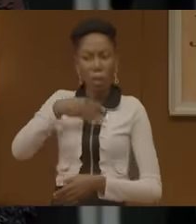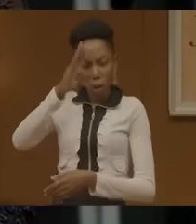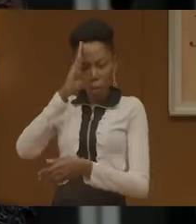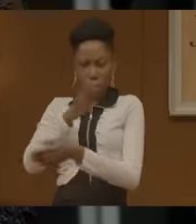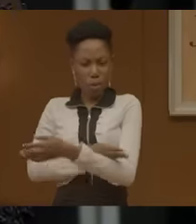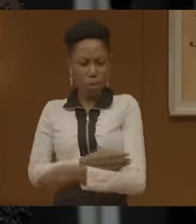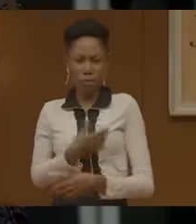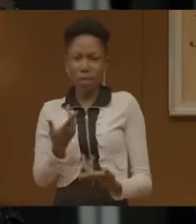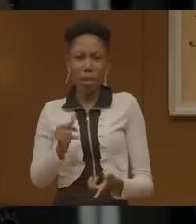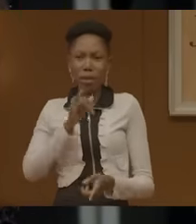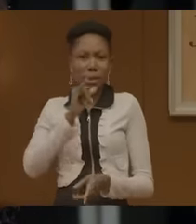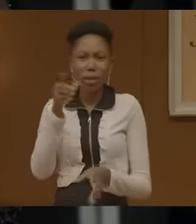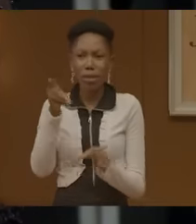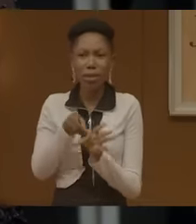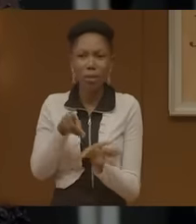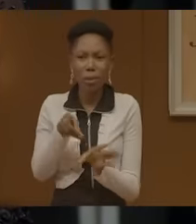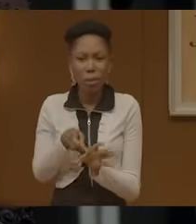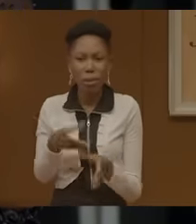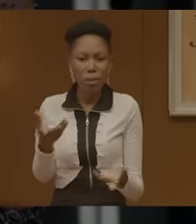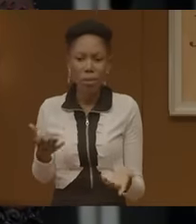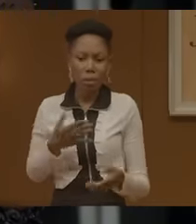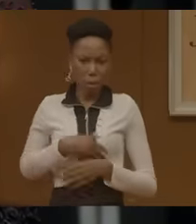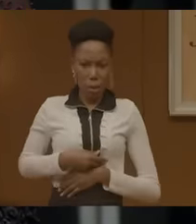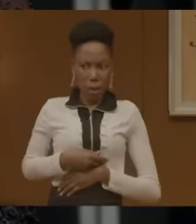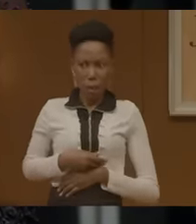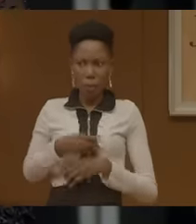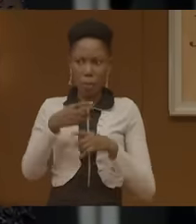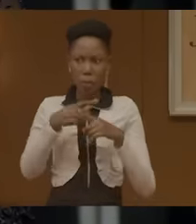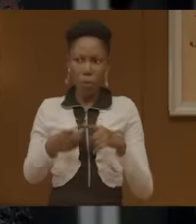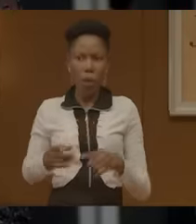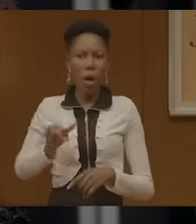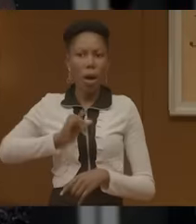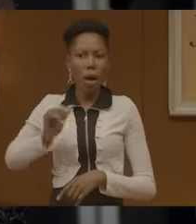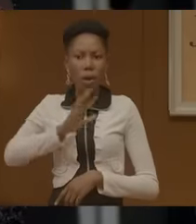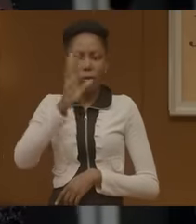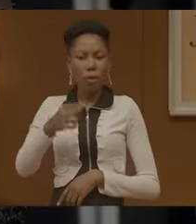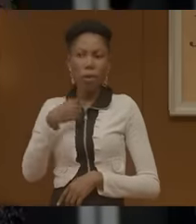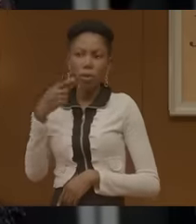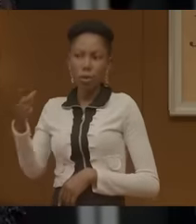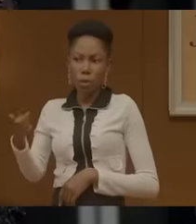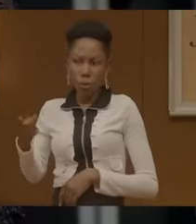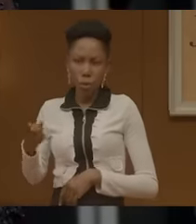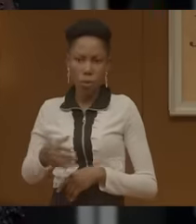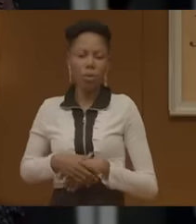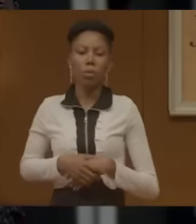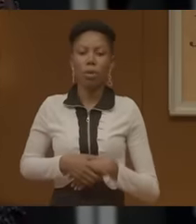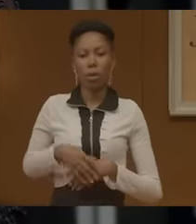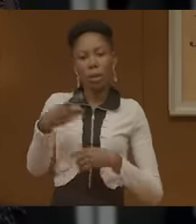insults. And I called him. I said, well, I've not told you the secret of this boy since all this while. That is why I left his